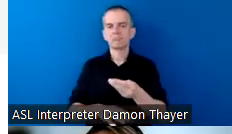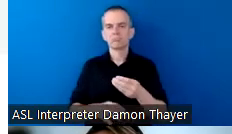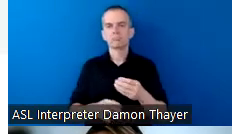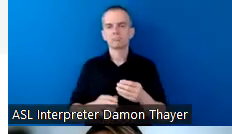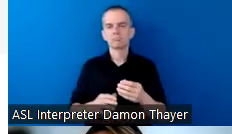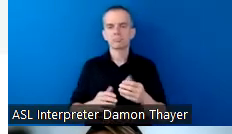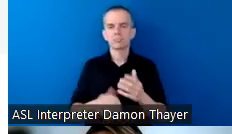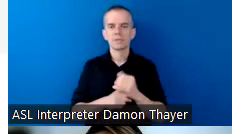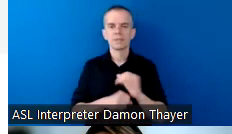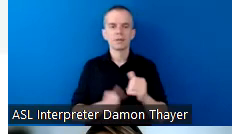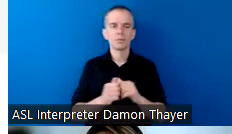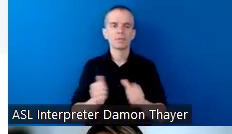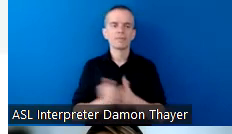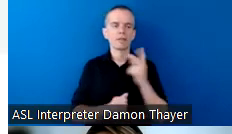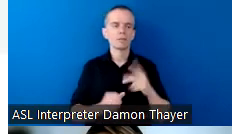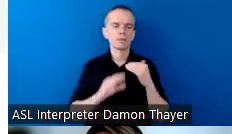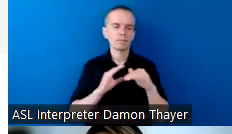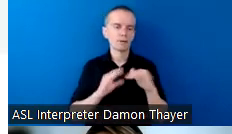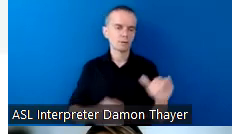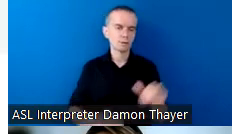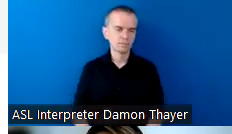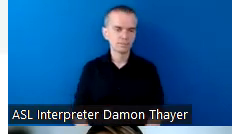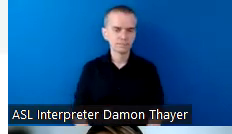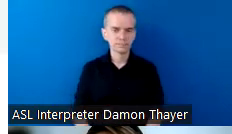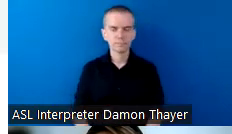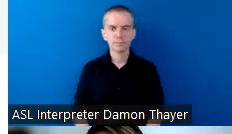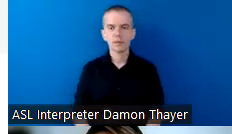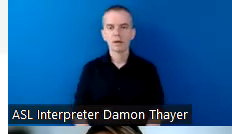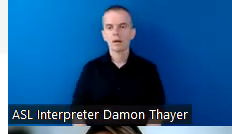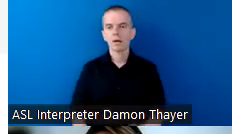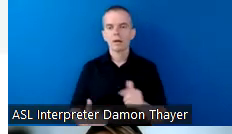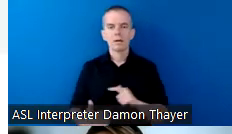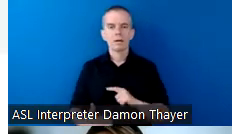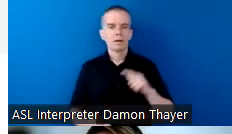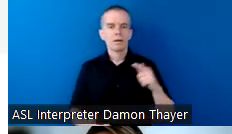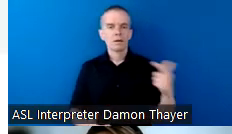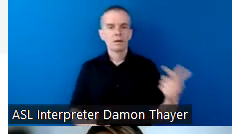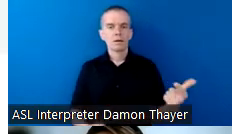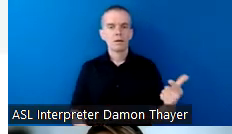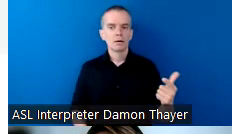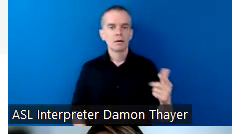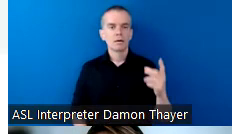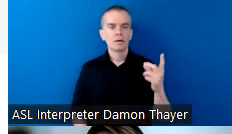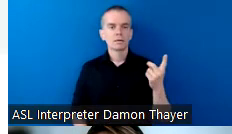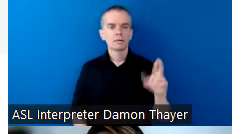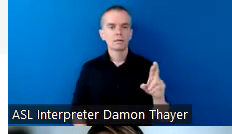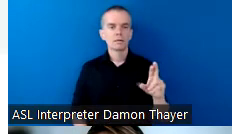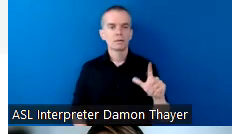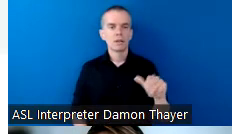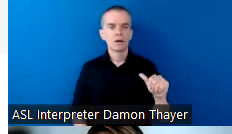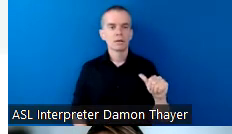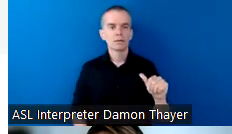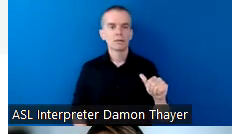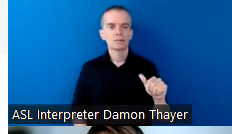that during the follow-up email as well. Other than that, I'll just hand it out, off to Doctora Lara for her final